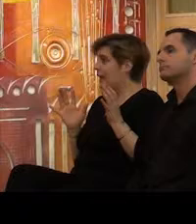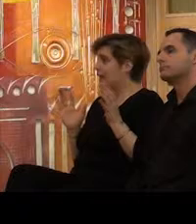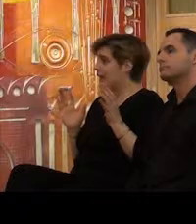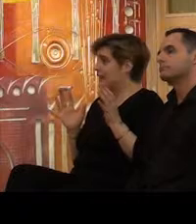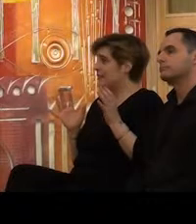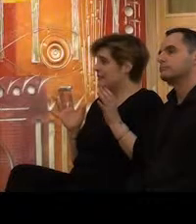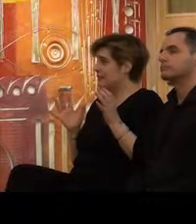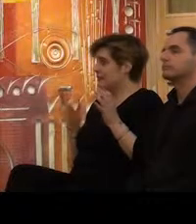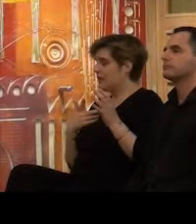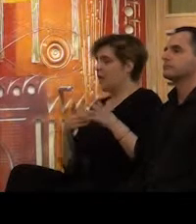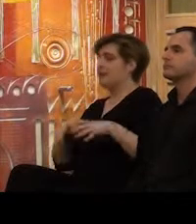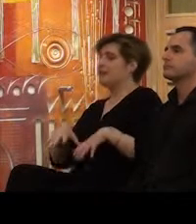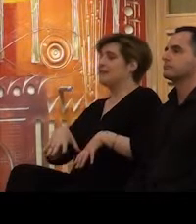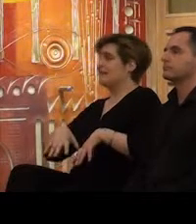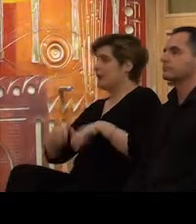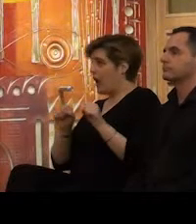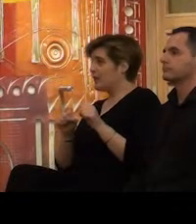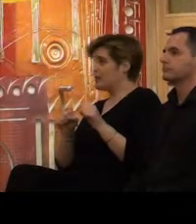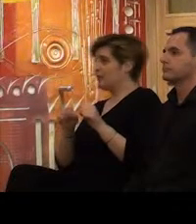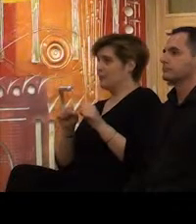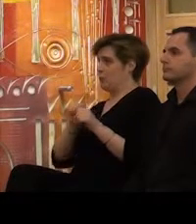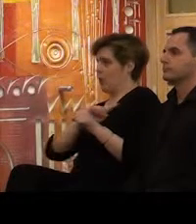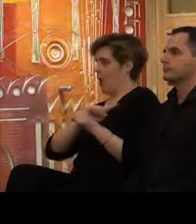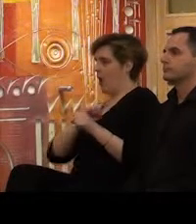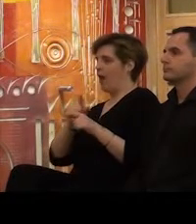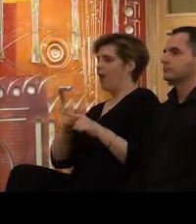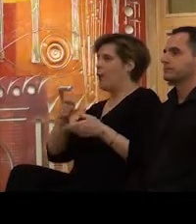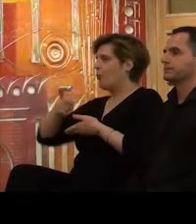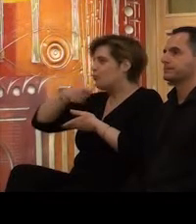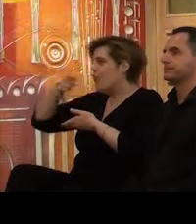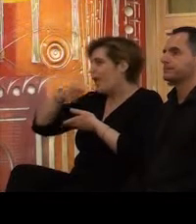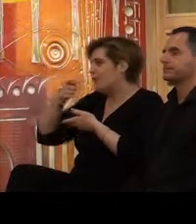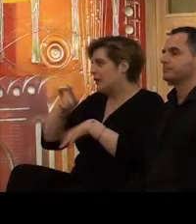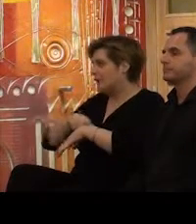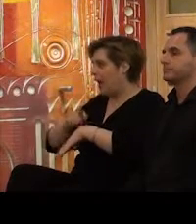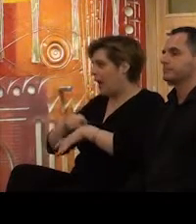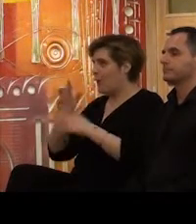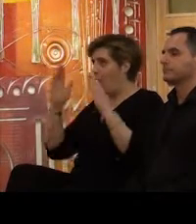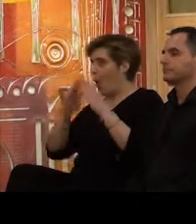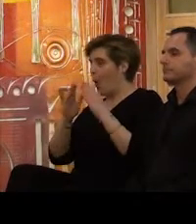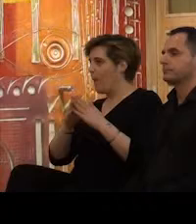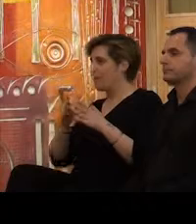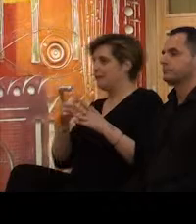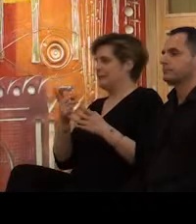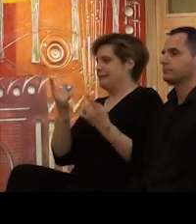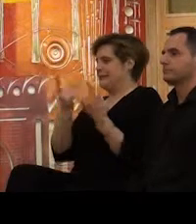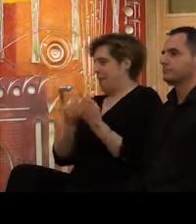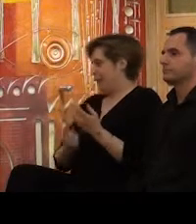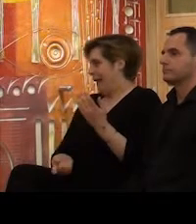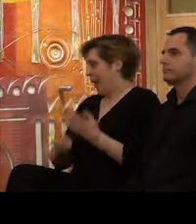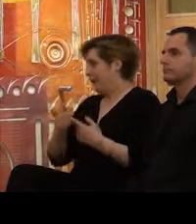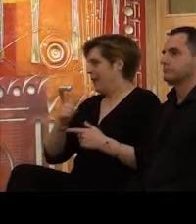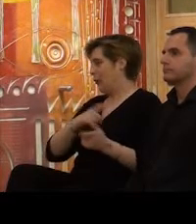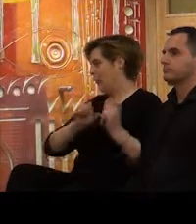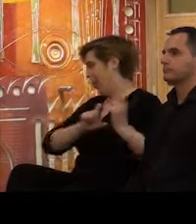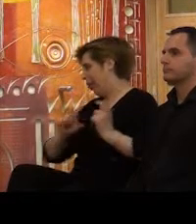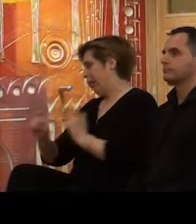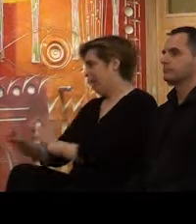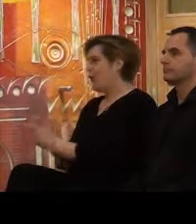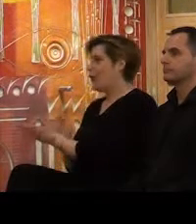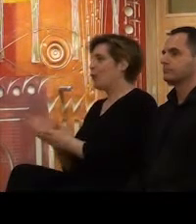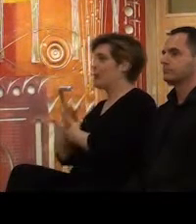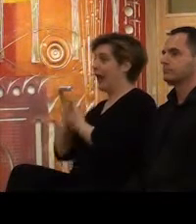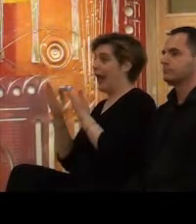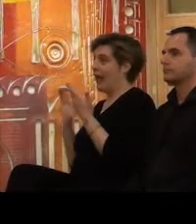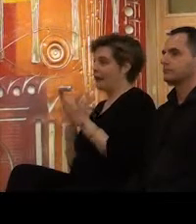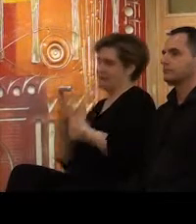started at breakfast at home. And in our school, we're very much, we pride ourselves on being very child-centred, so within the